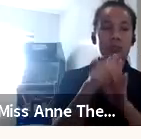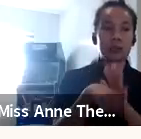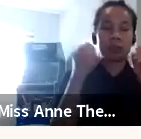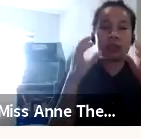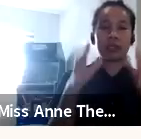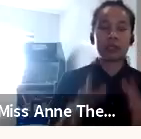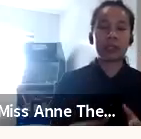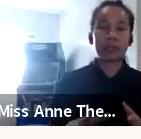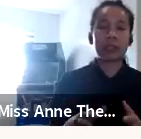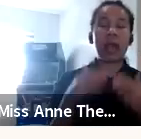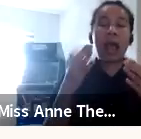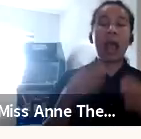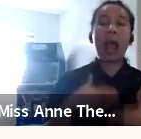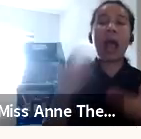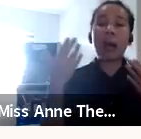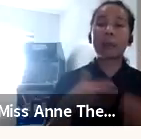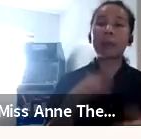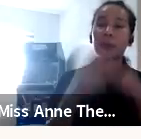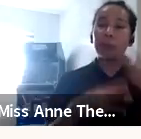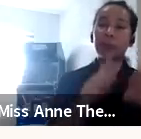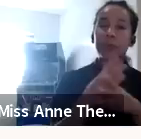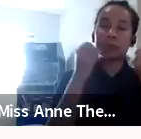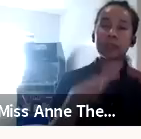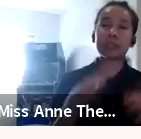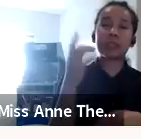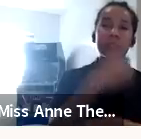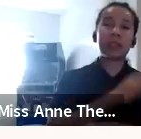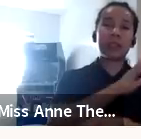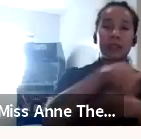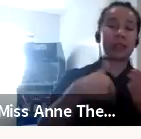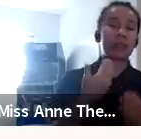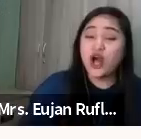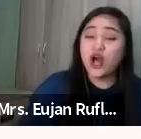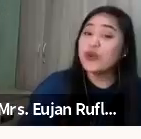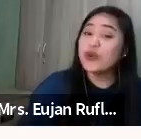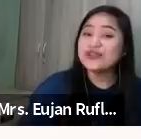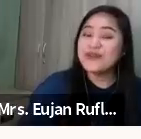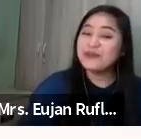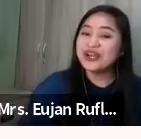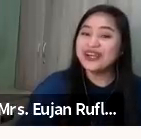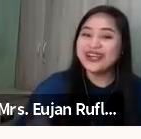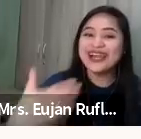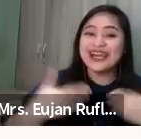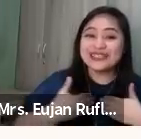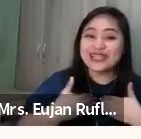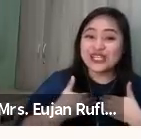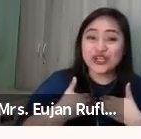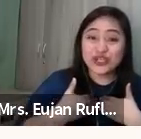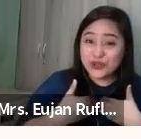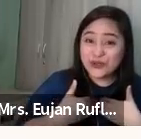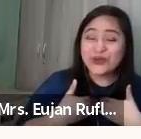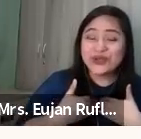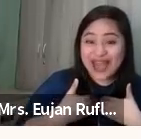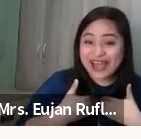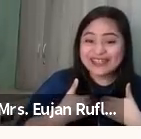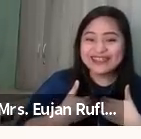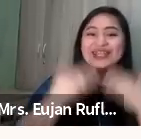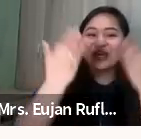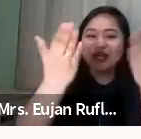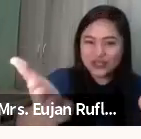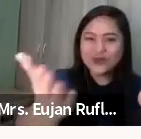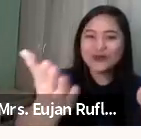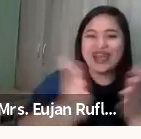teachers, happy World Teachers Day to everyone. And always remember, teacher, you